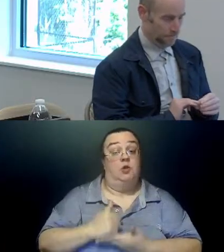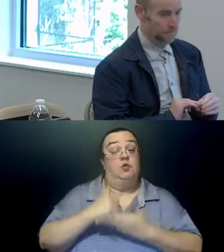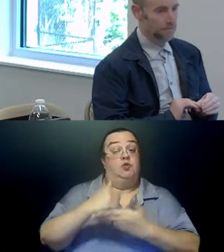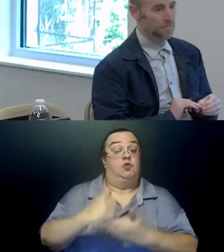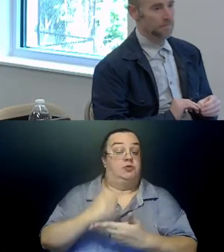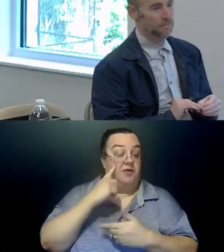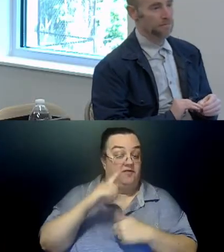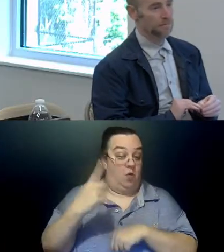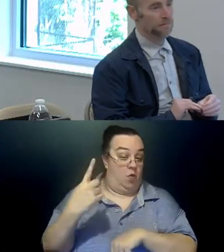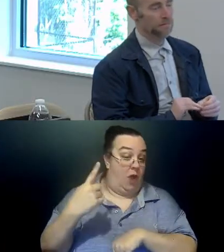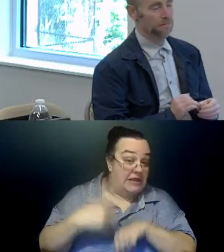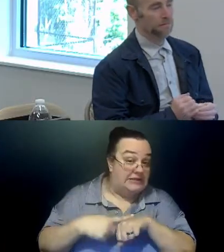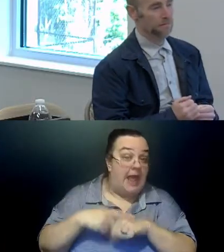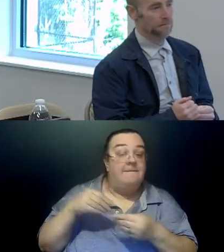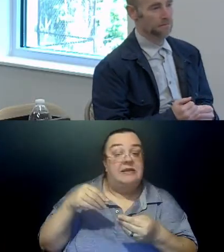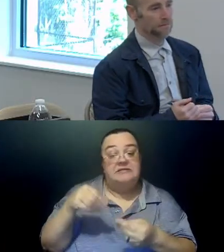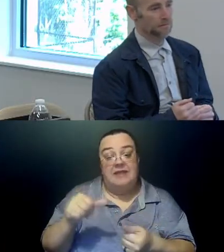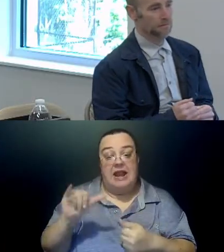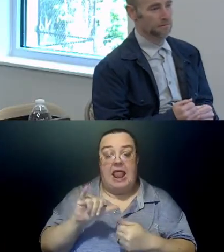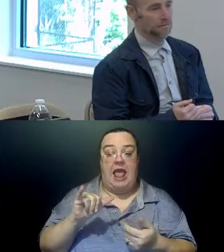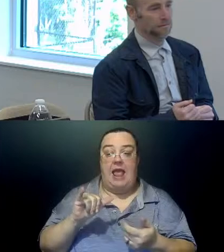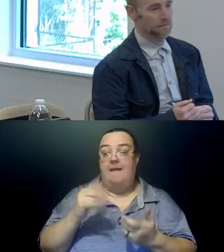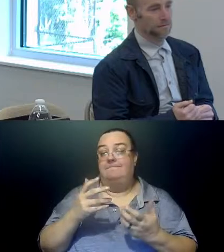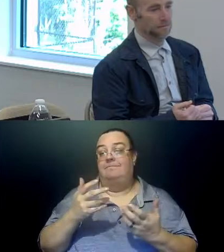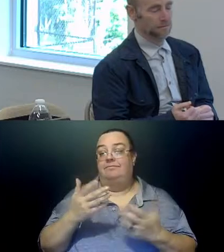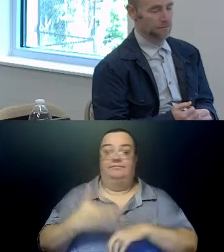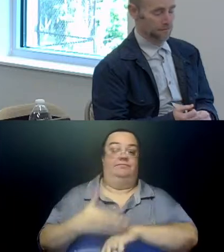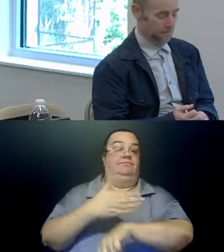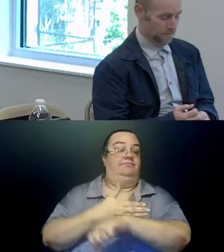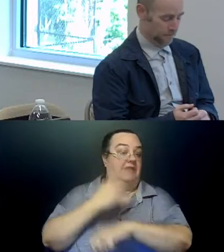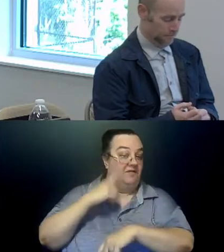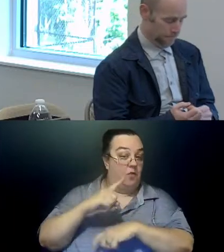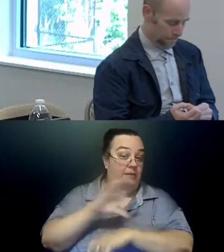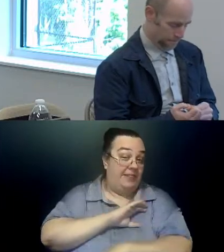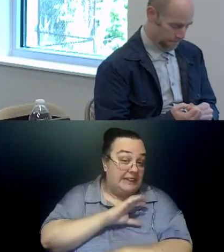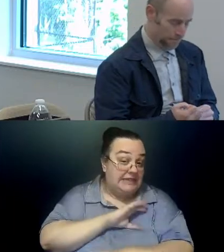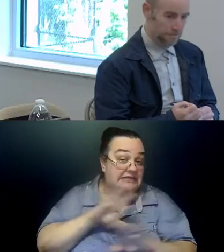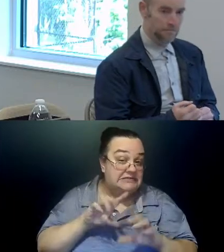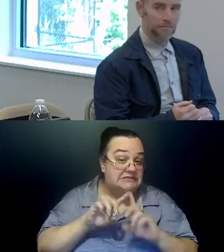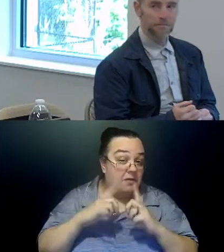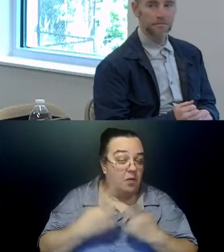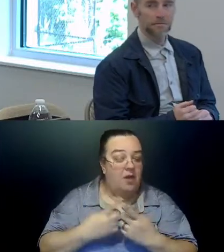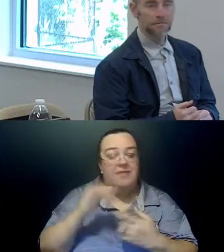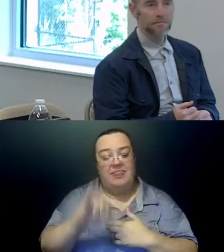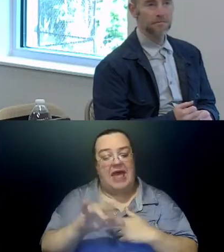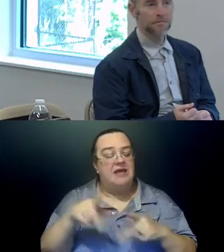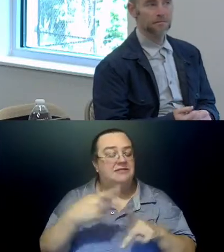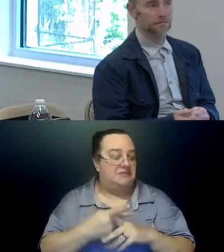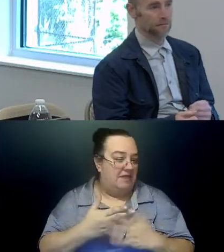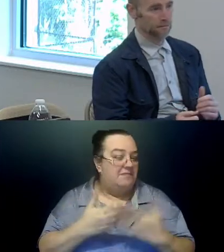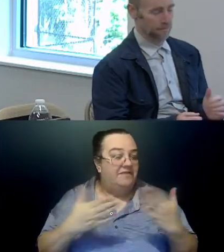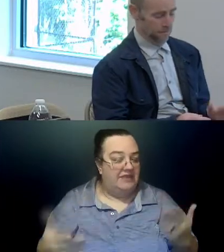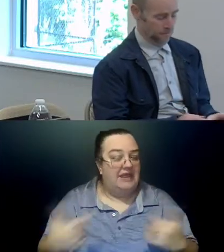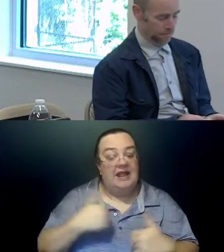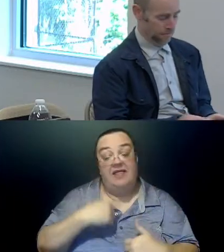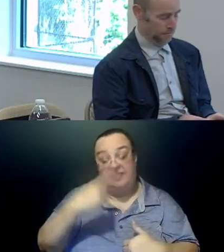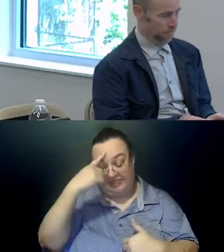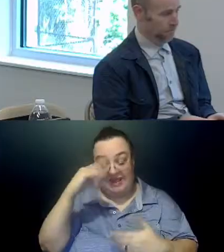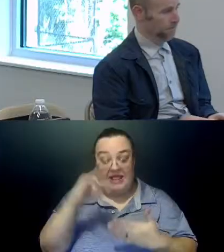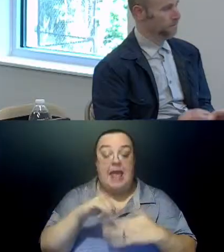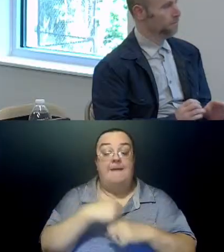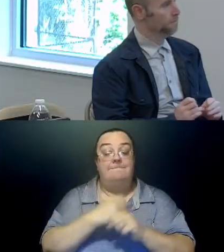one-time expenditures like modernizing the police force and things of that nature. I think that it's making